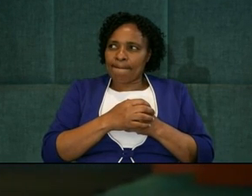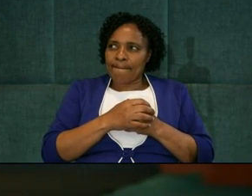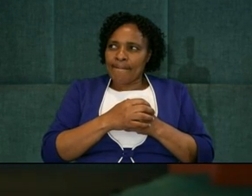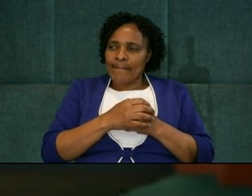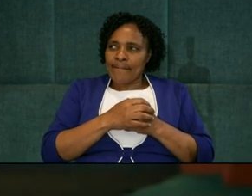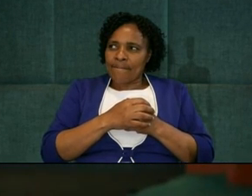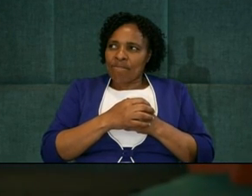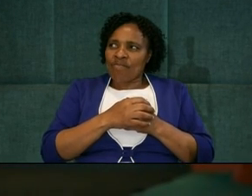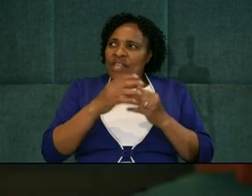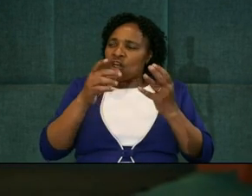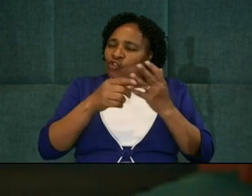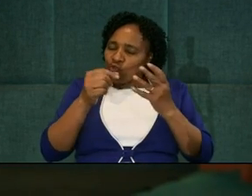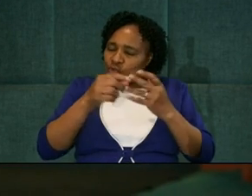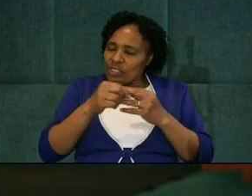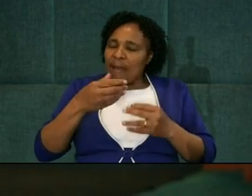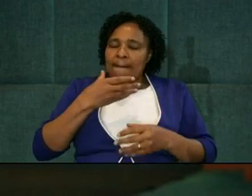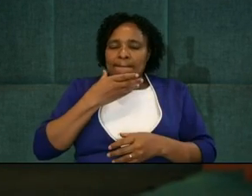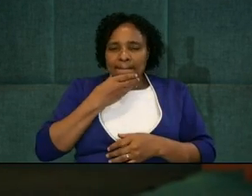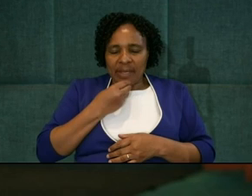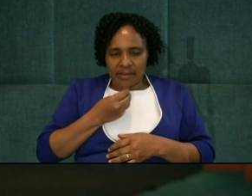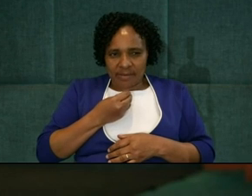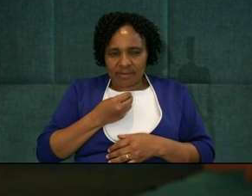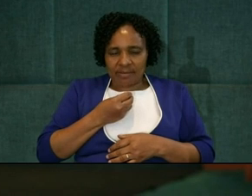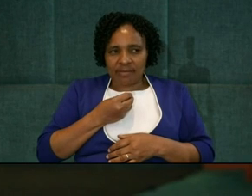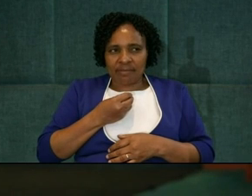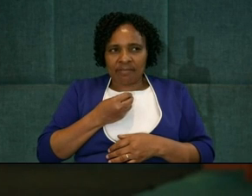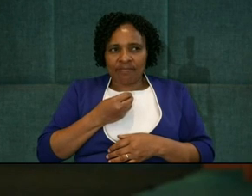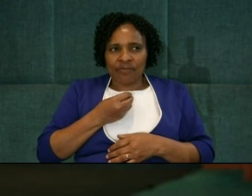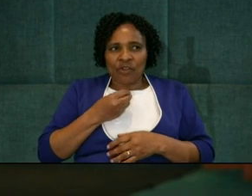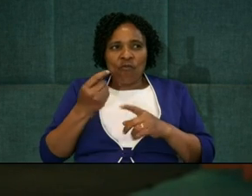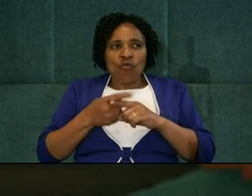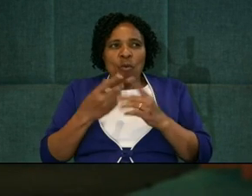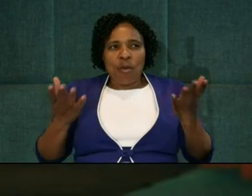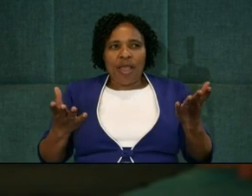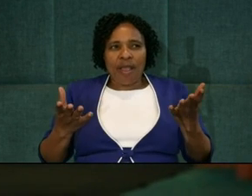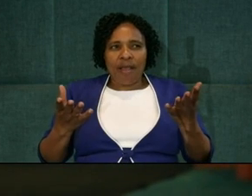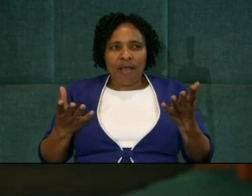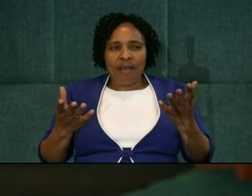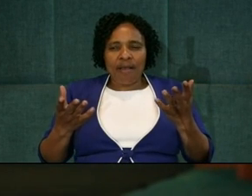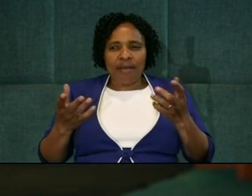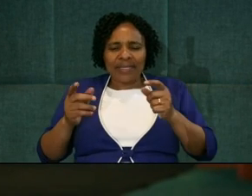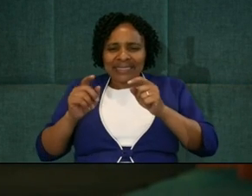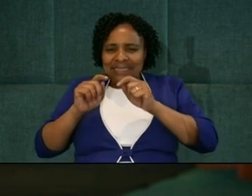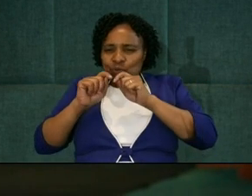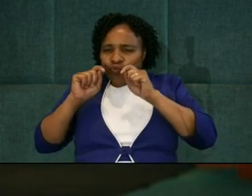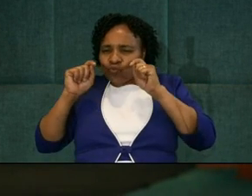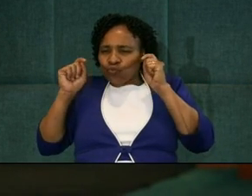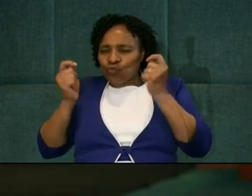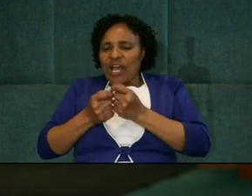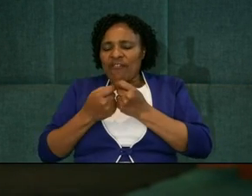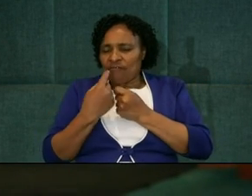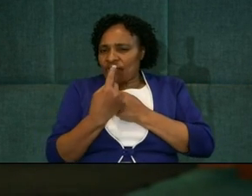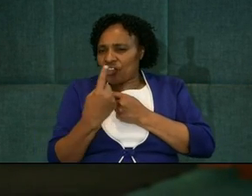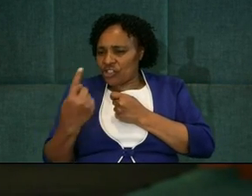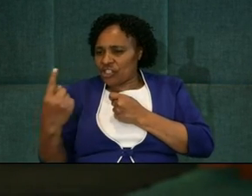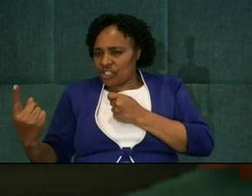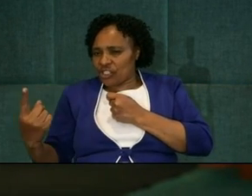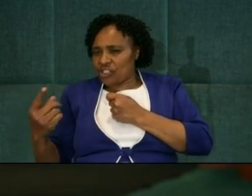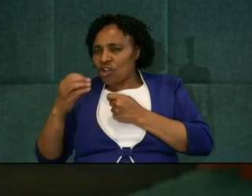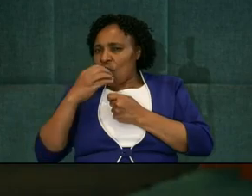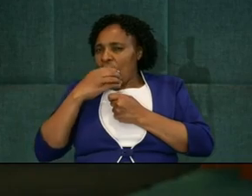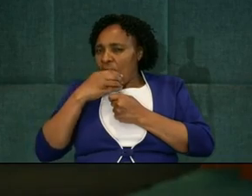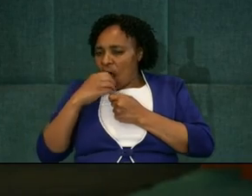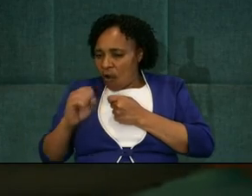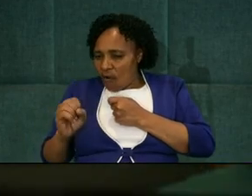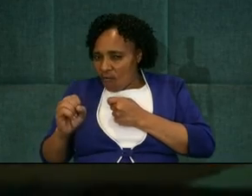You must choose a man from where? Each tribe of their father, you